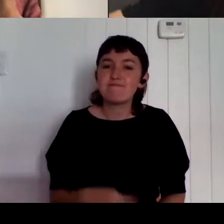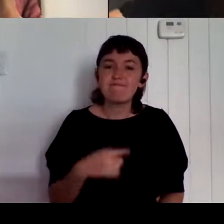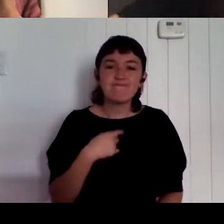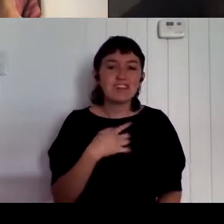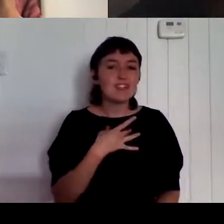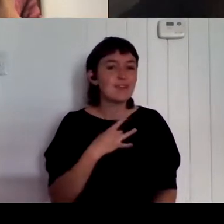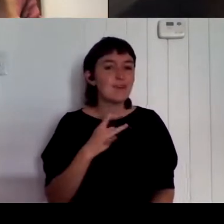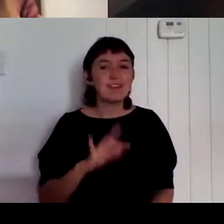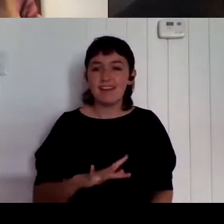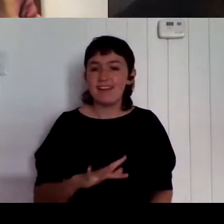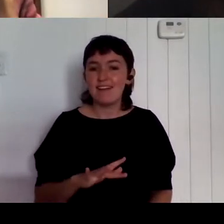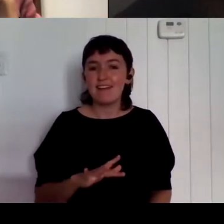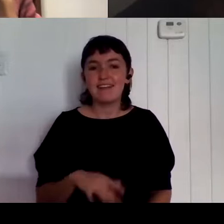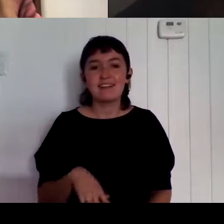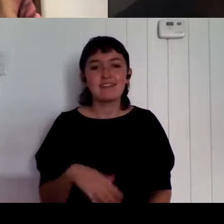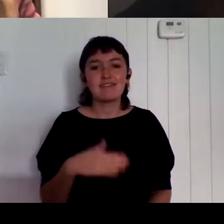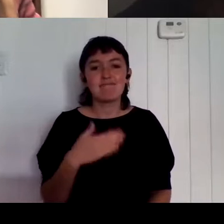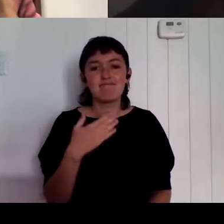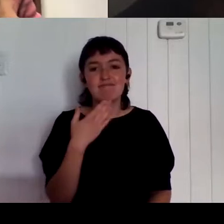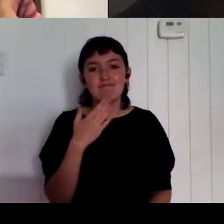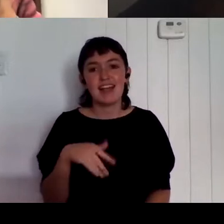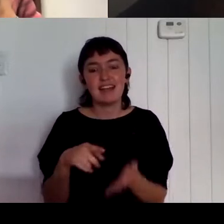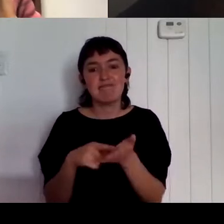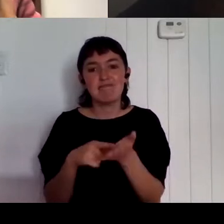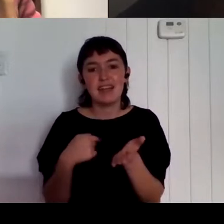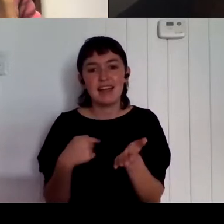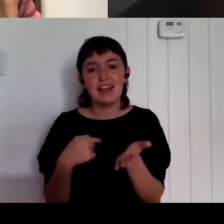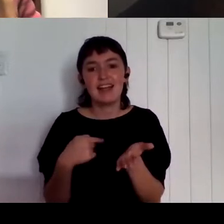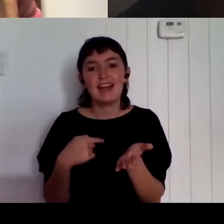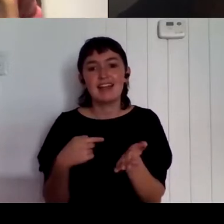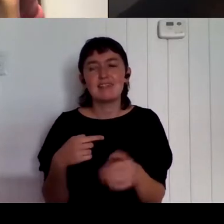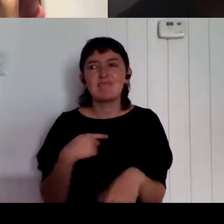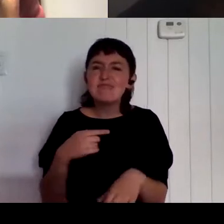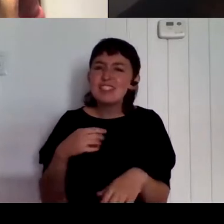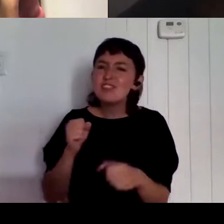the lack of compensation for being so busy.